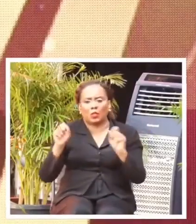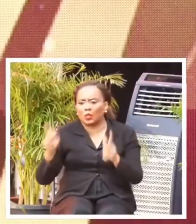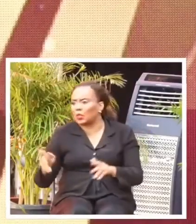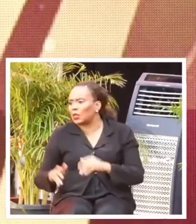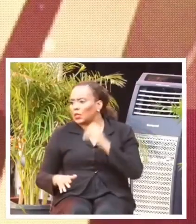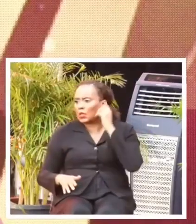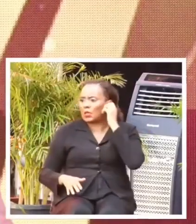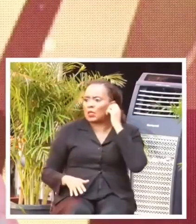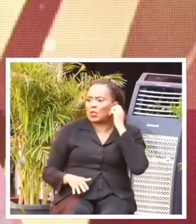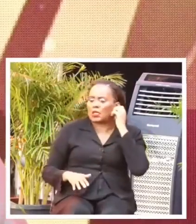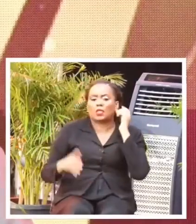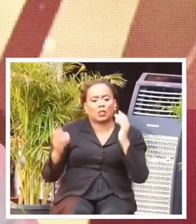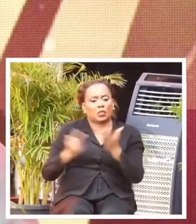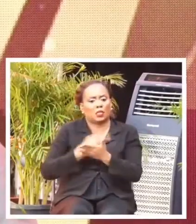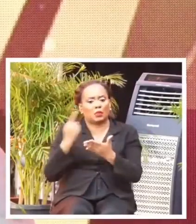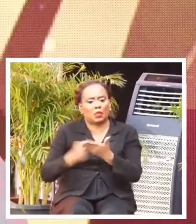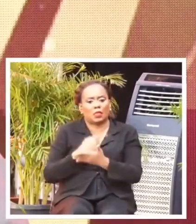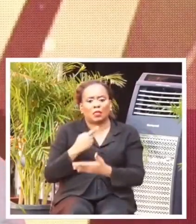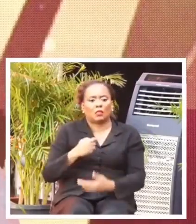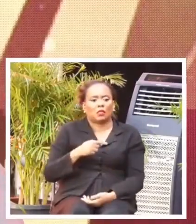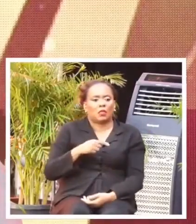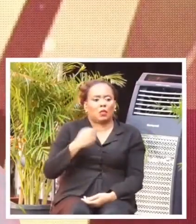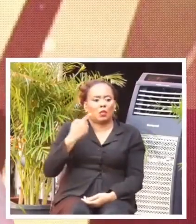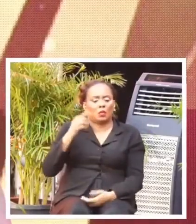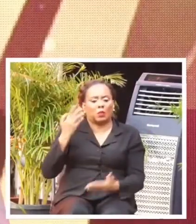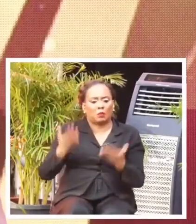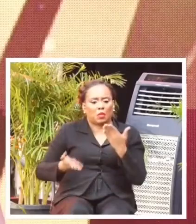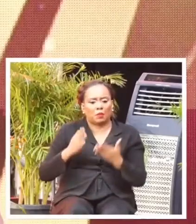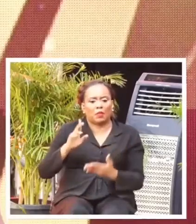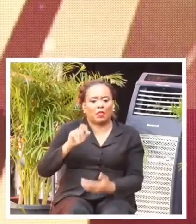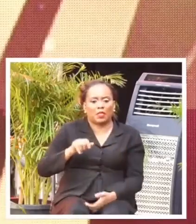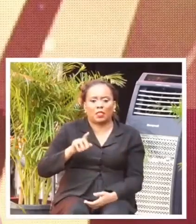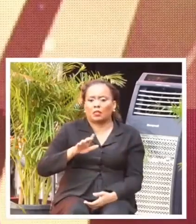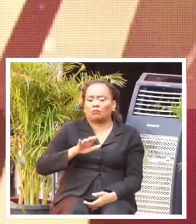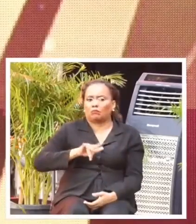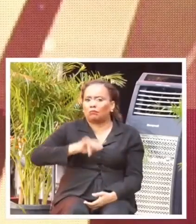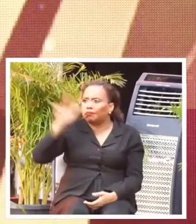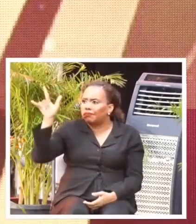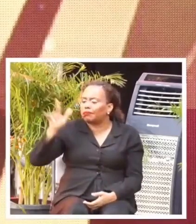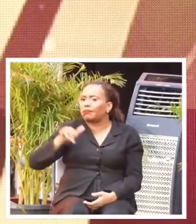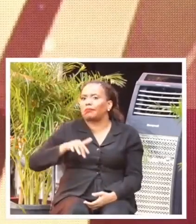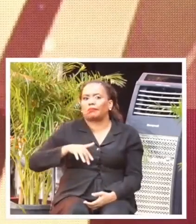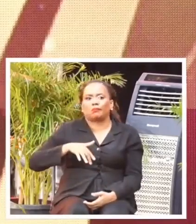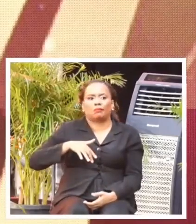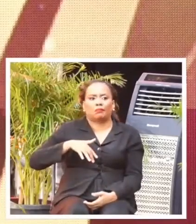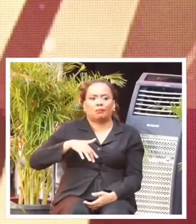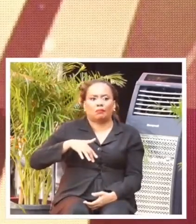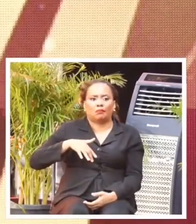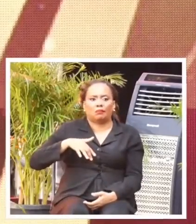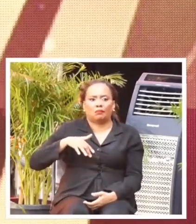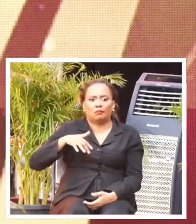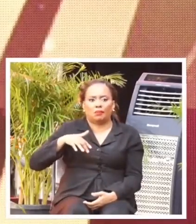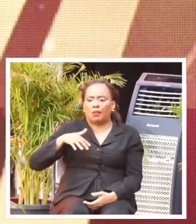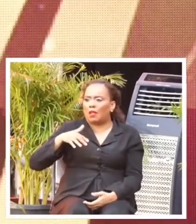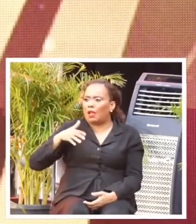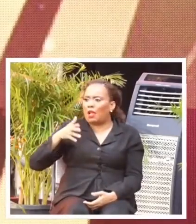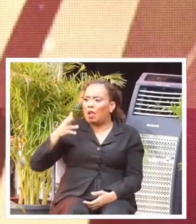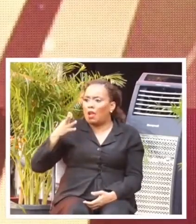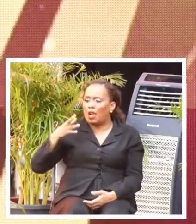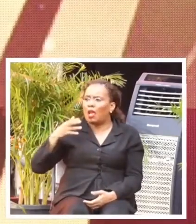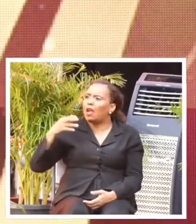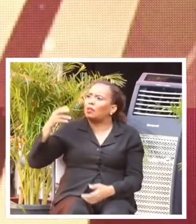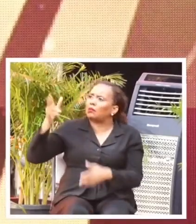borders, closing ourselves off from the rest of the world. will only snuff out